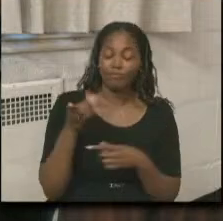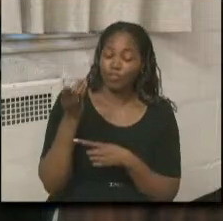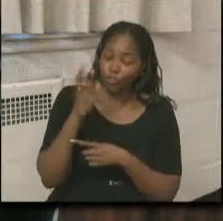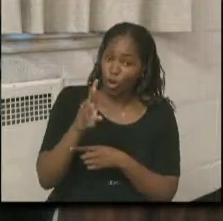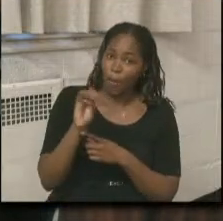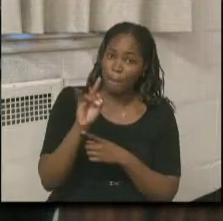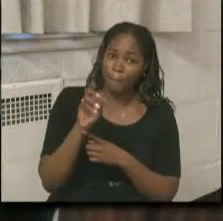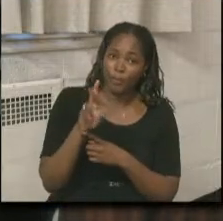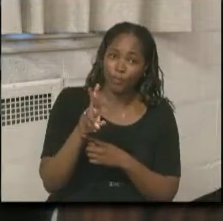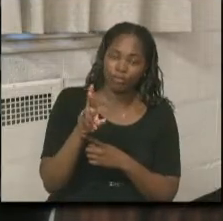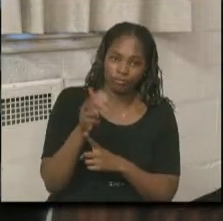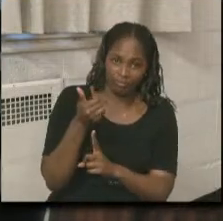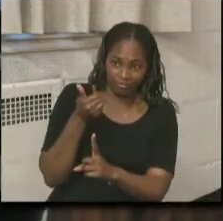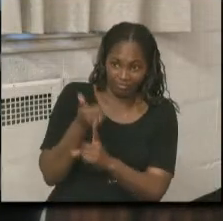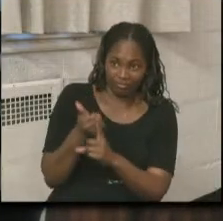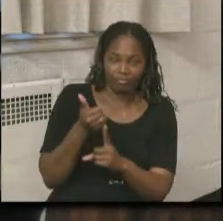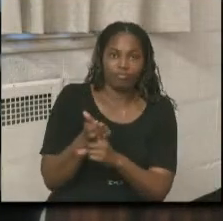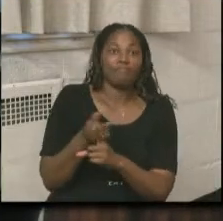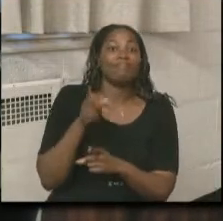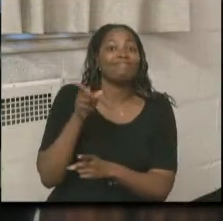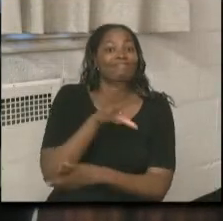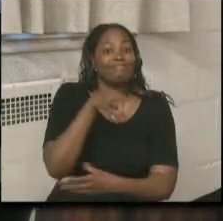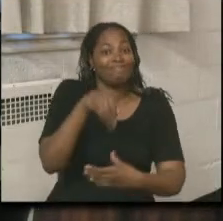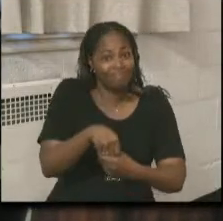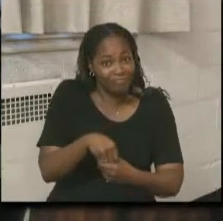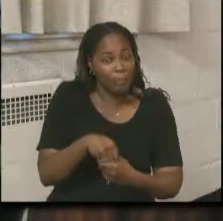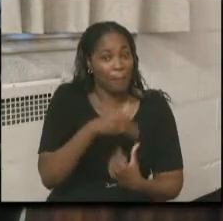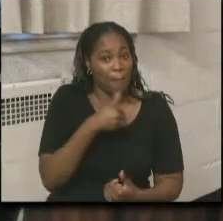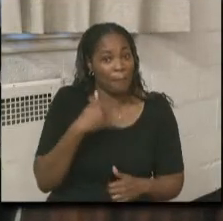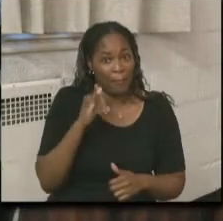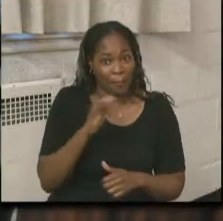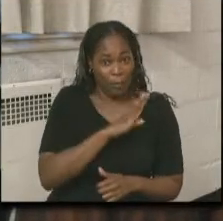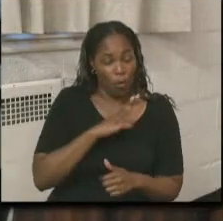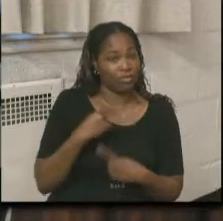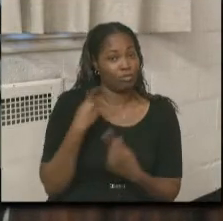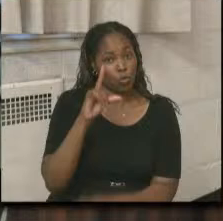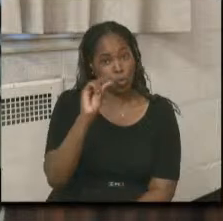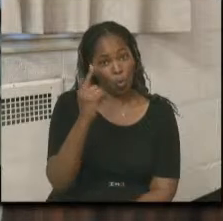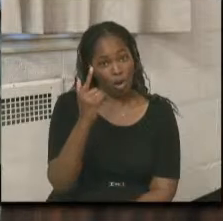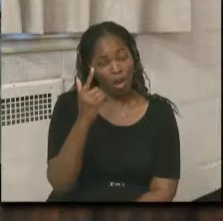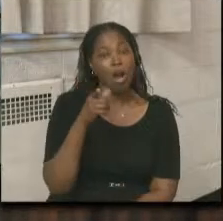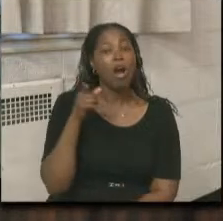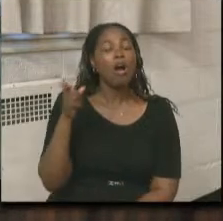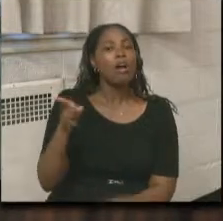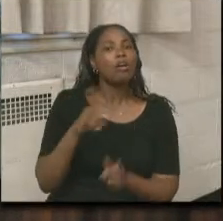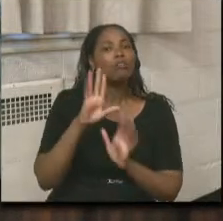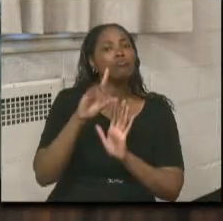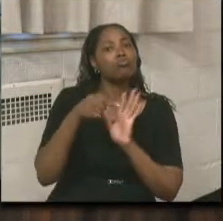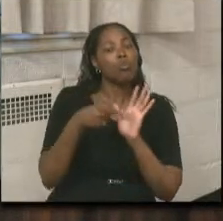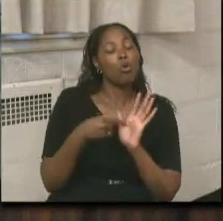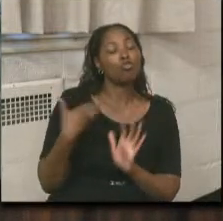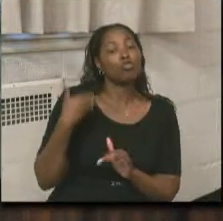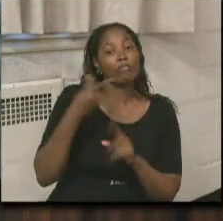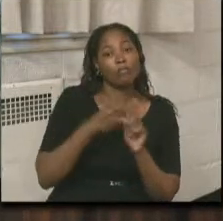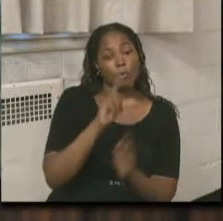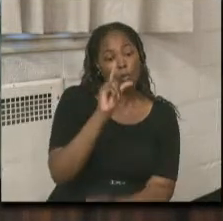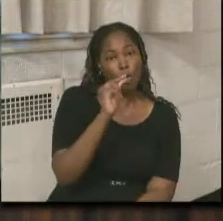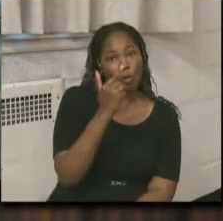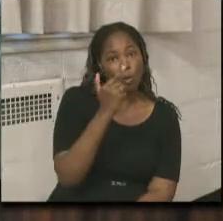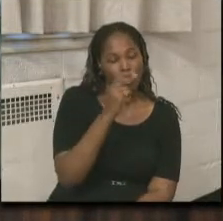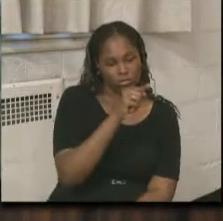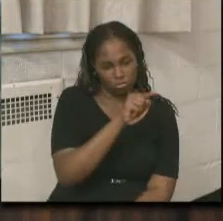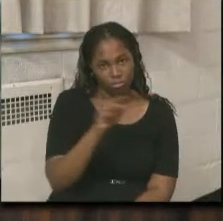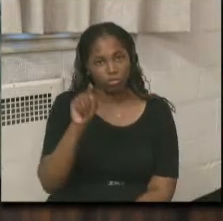is an at-large member of the board since 2021 and served as board chair from 2021 through 2023. You